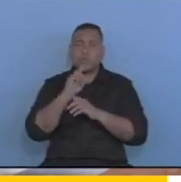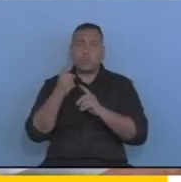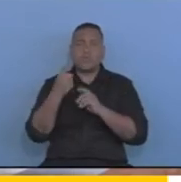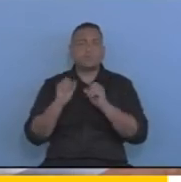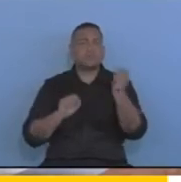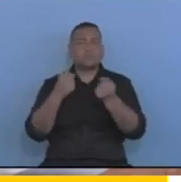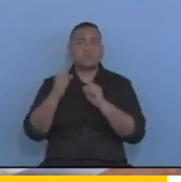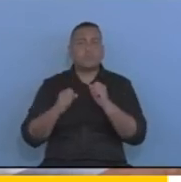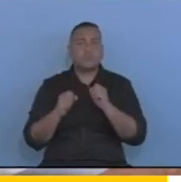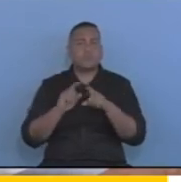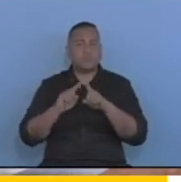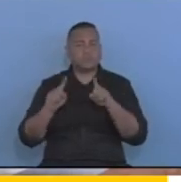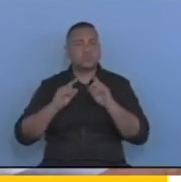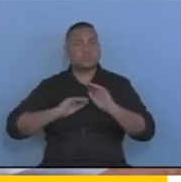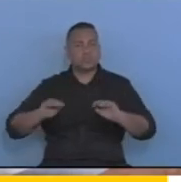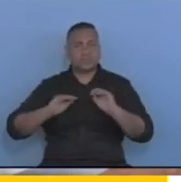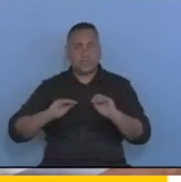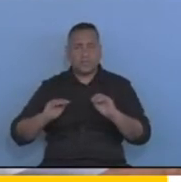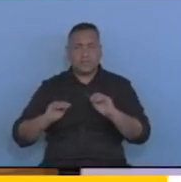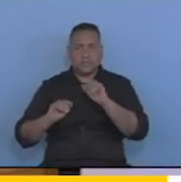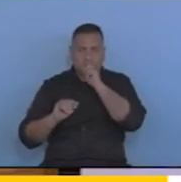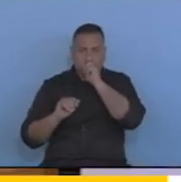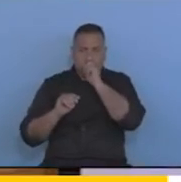teach the students to do handwork.